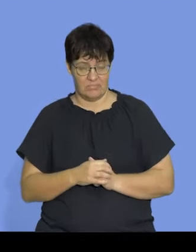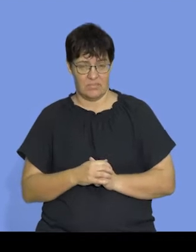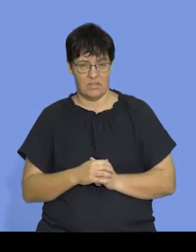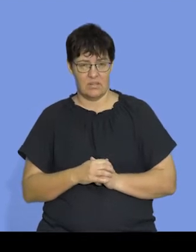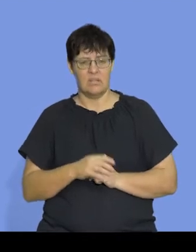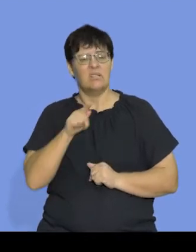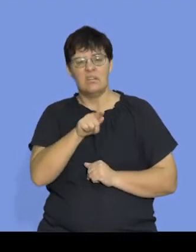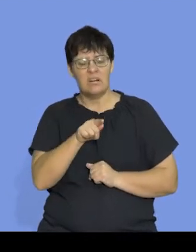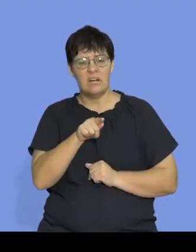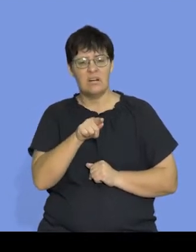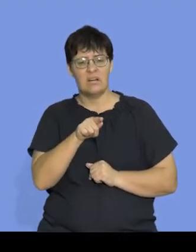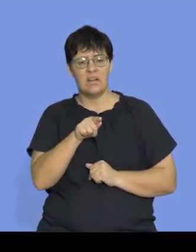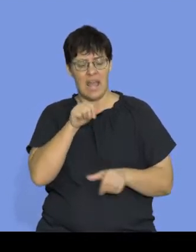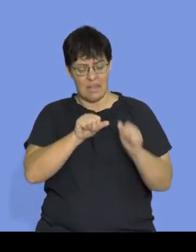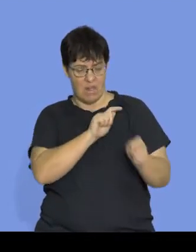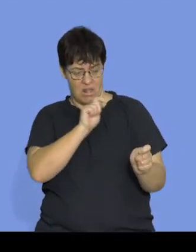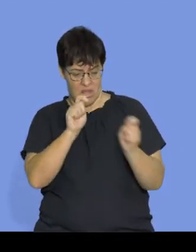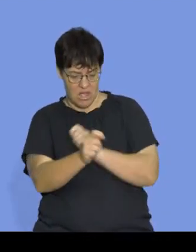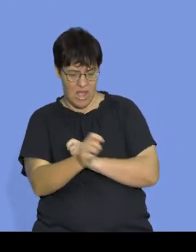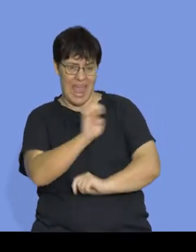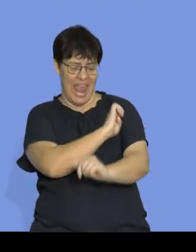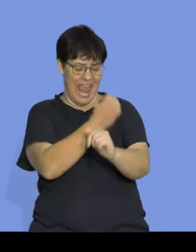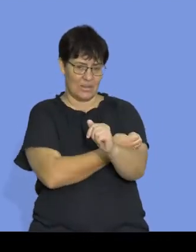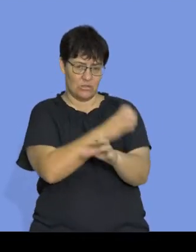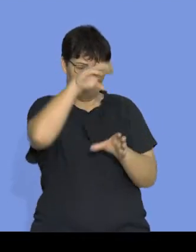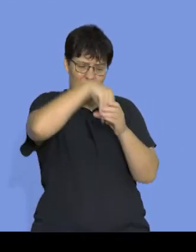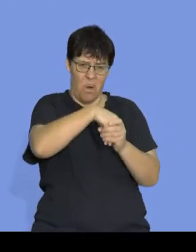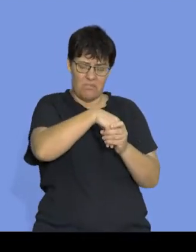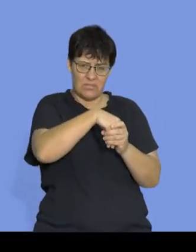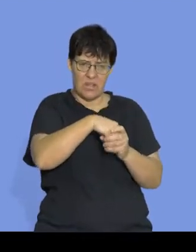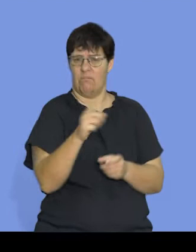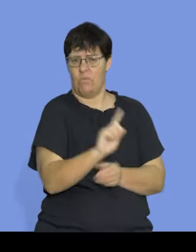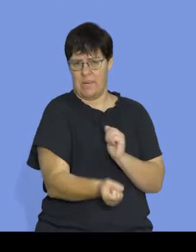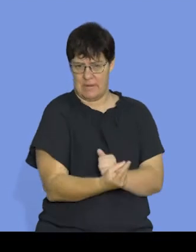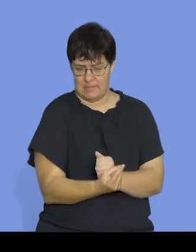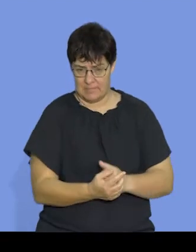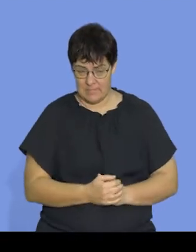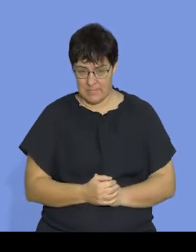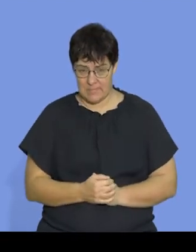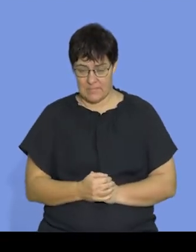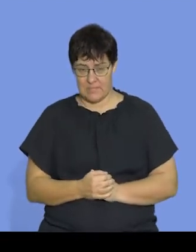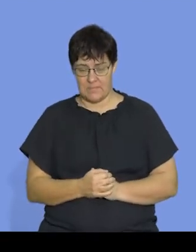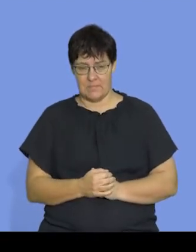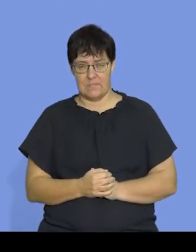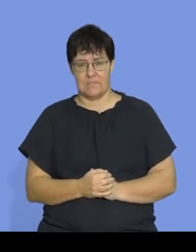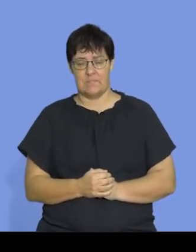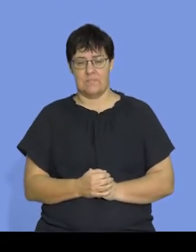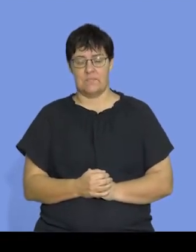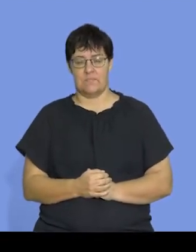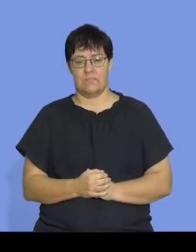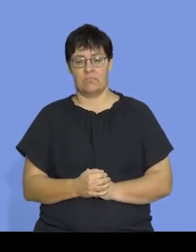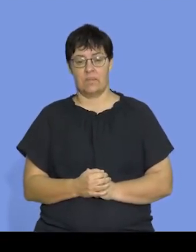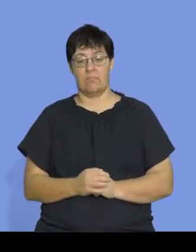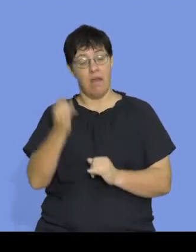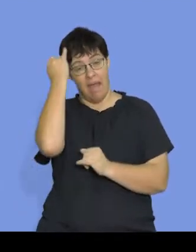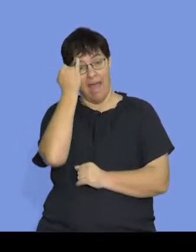exactly happens in as far as energy and chemical changes are concerned. Right. Okay. Now the big